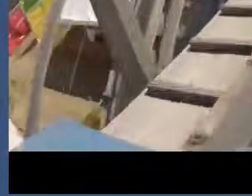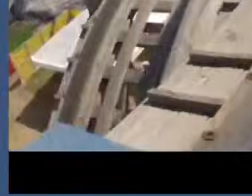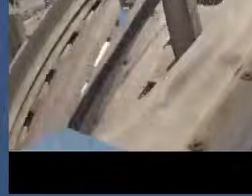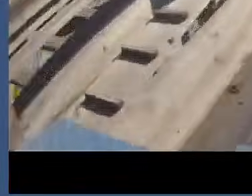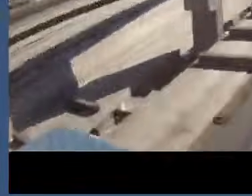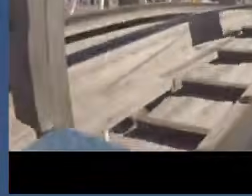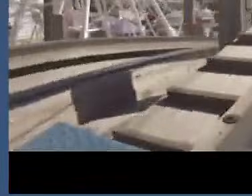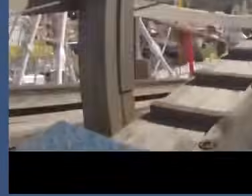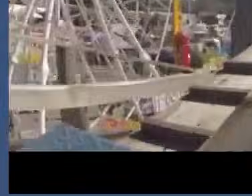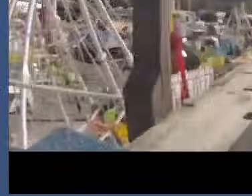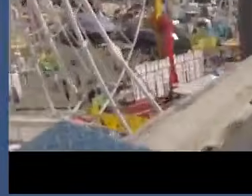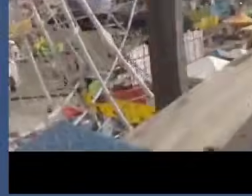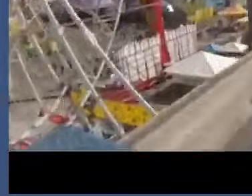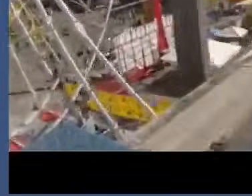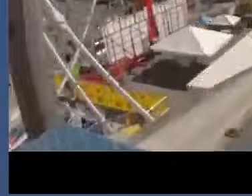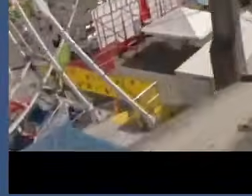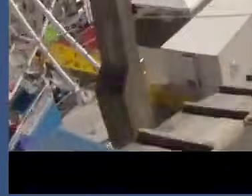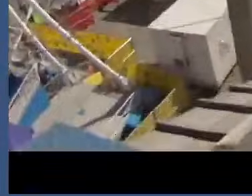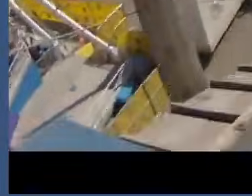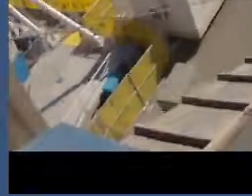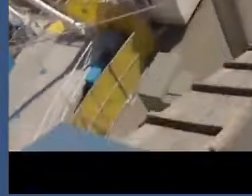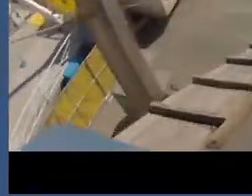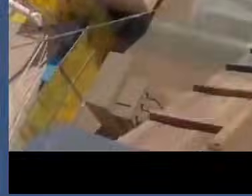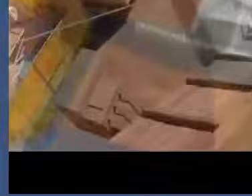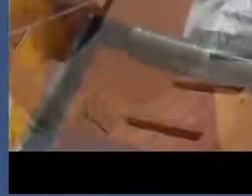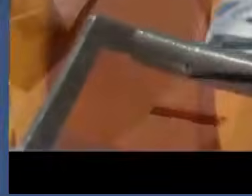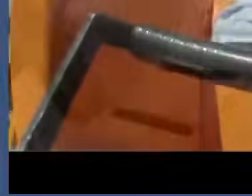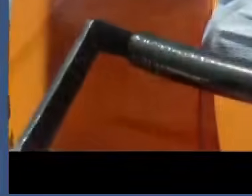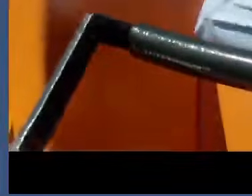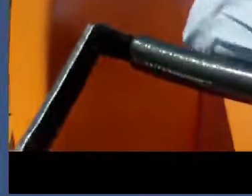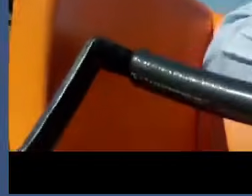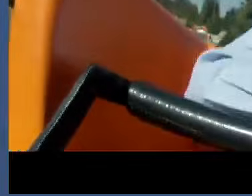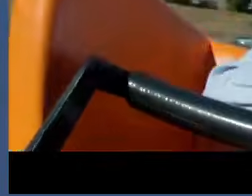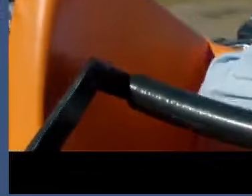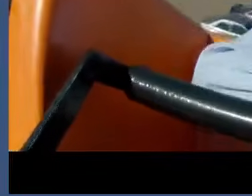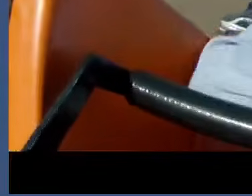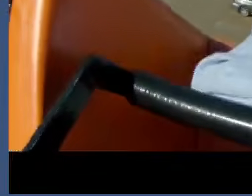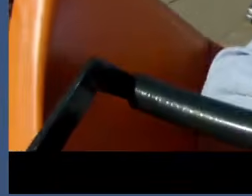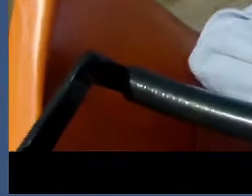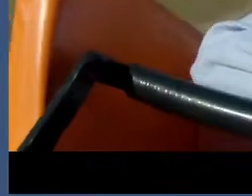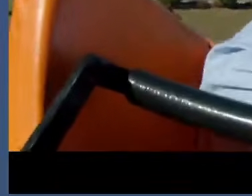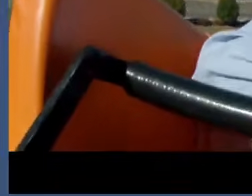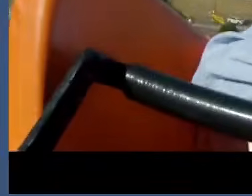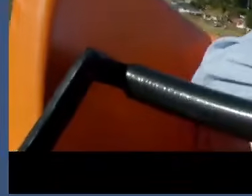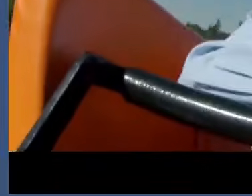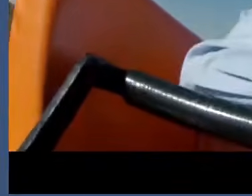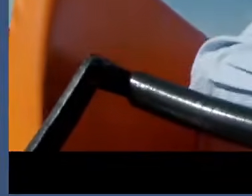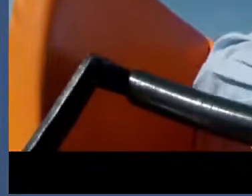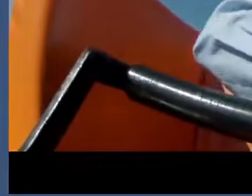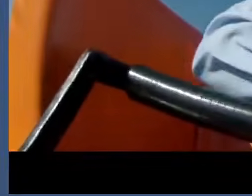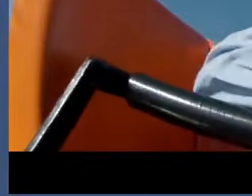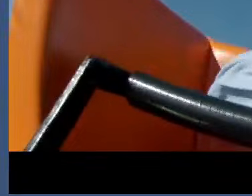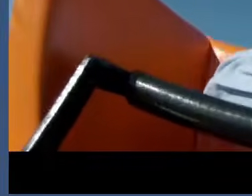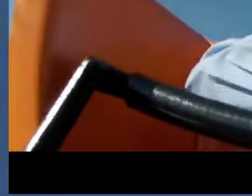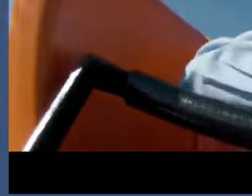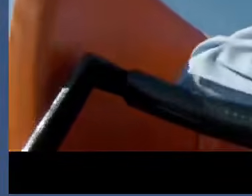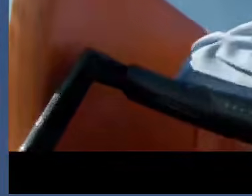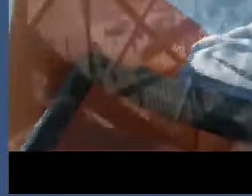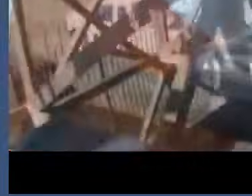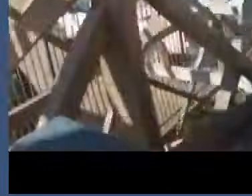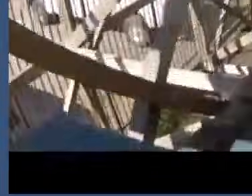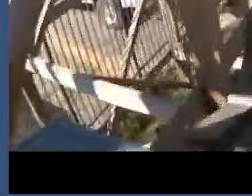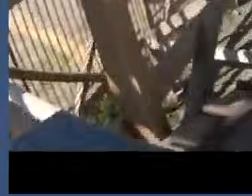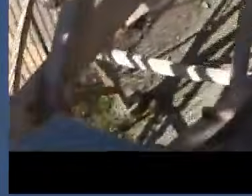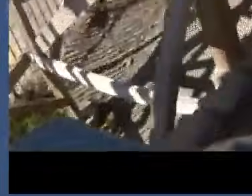I remember coming here, I think first in 1956 or 57, and the first thing we wanted to do was get in the line for the